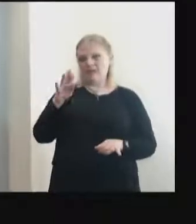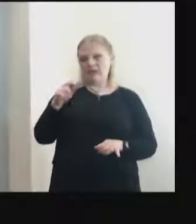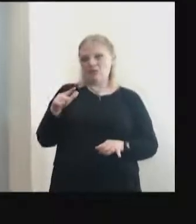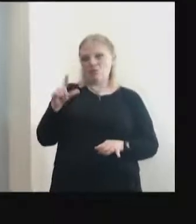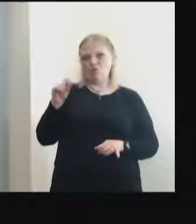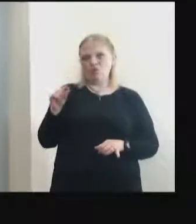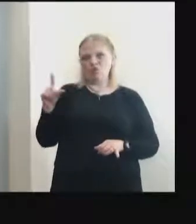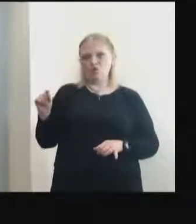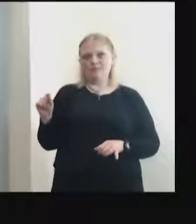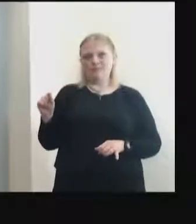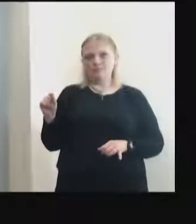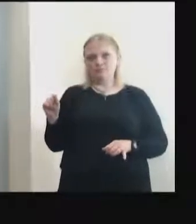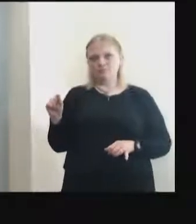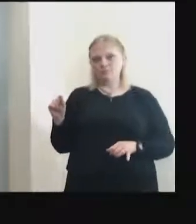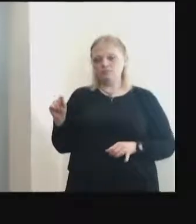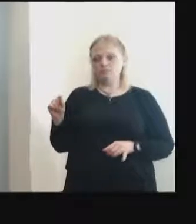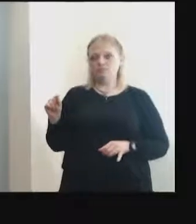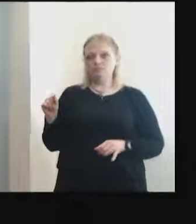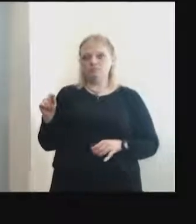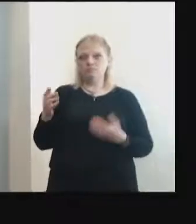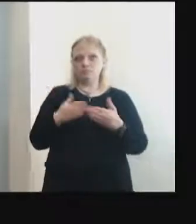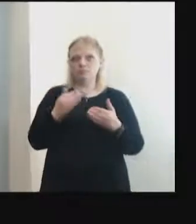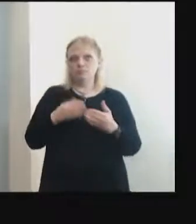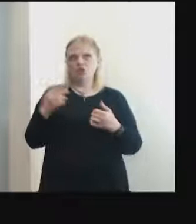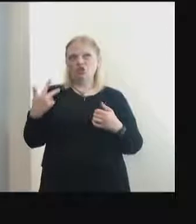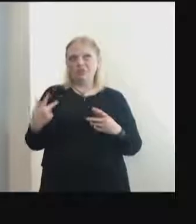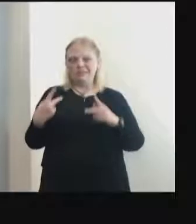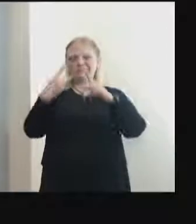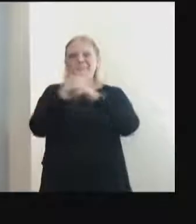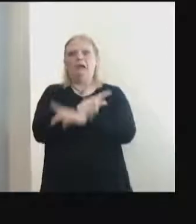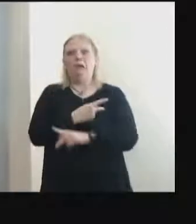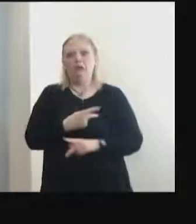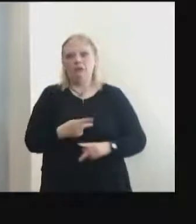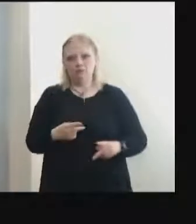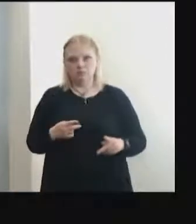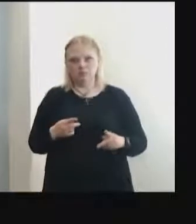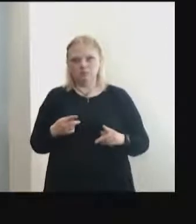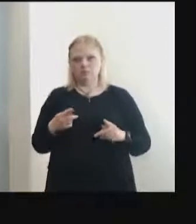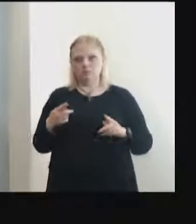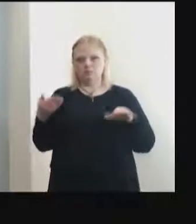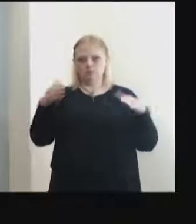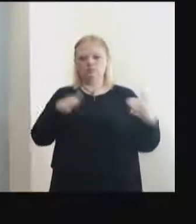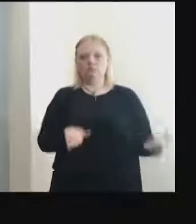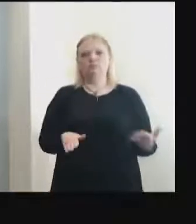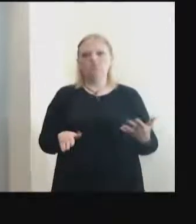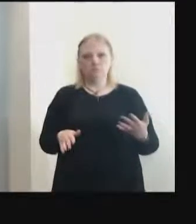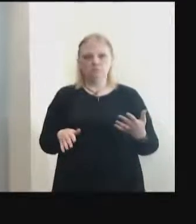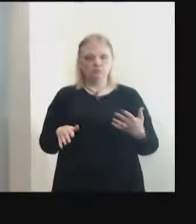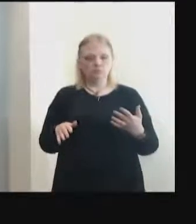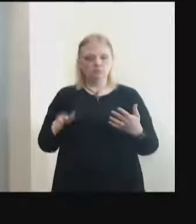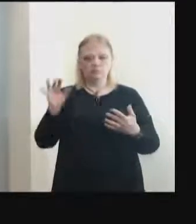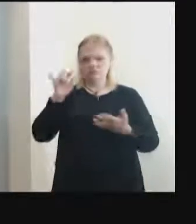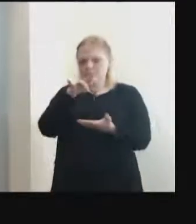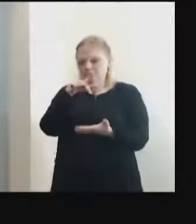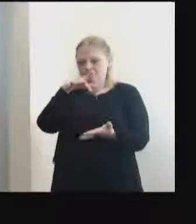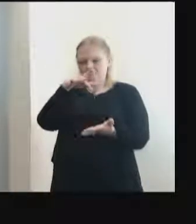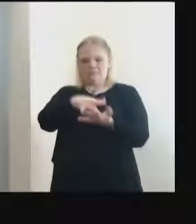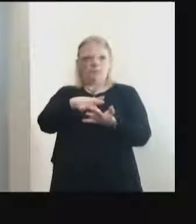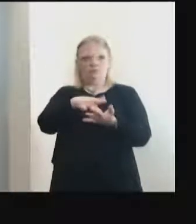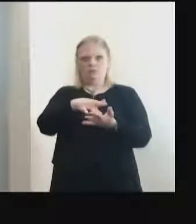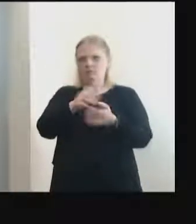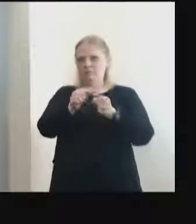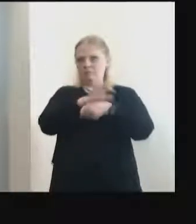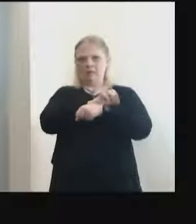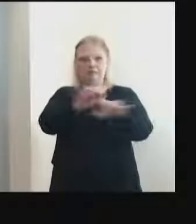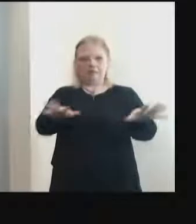2020, in which there were almost 3 times as many full deaths. We were in the heart of the pandemic,